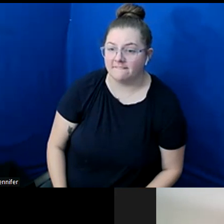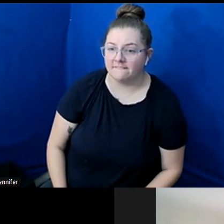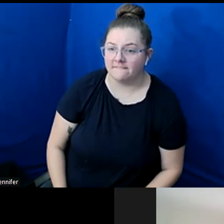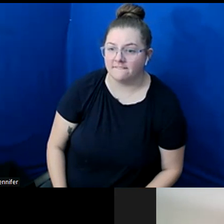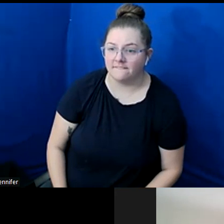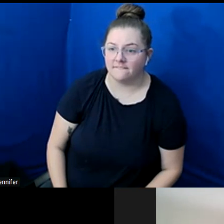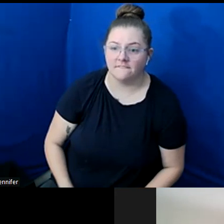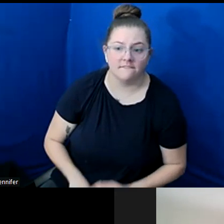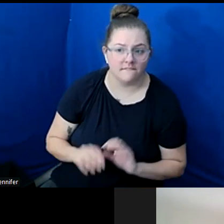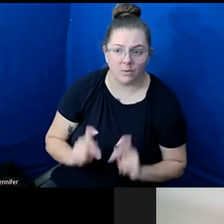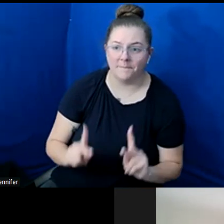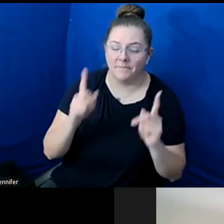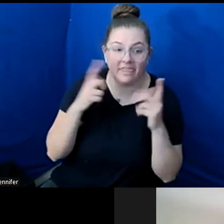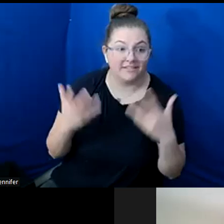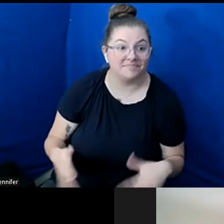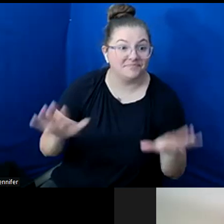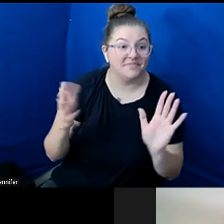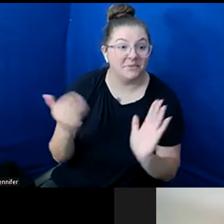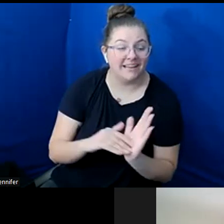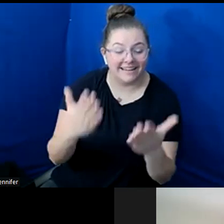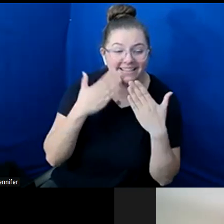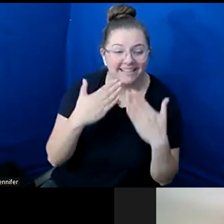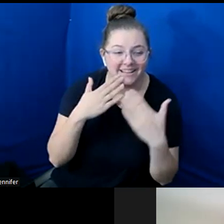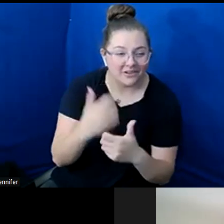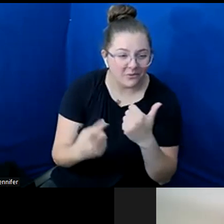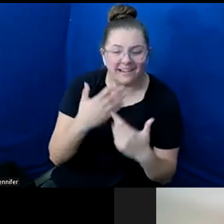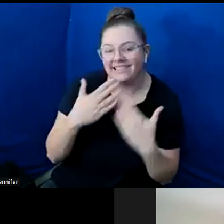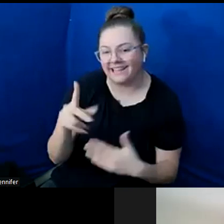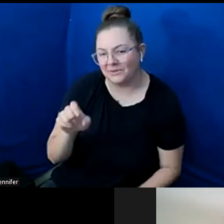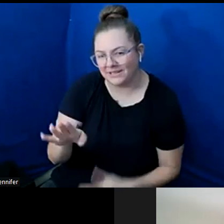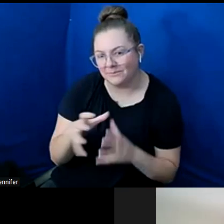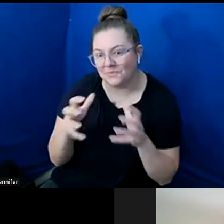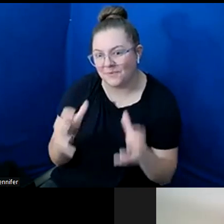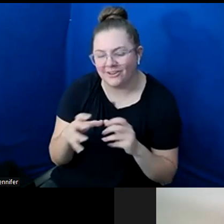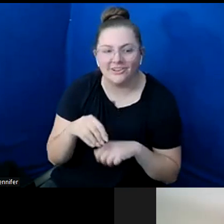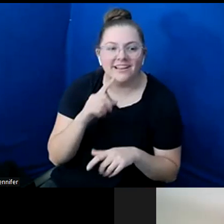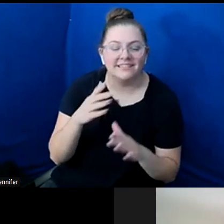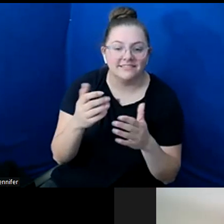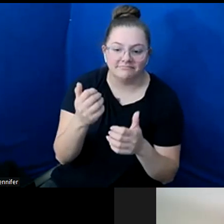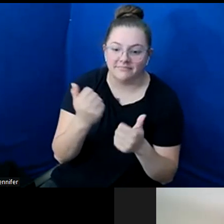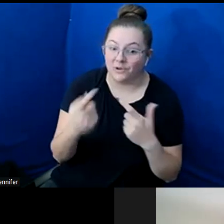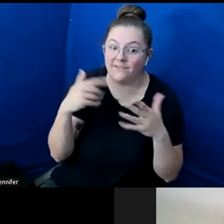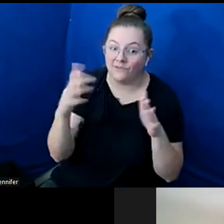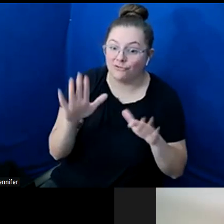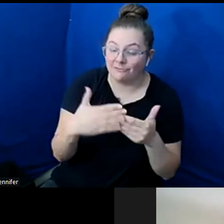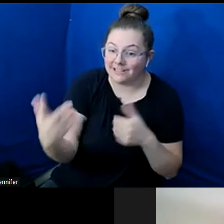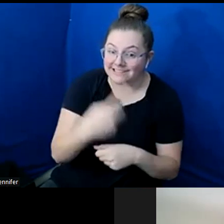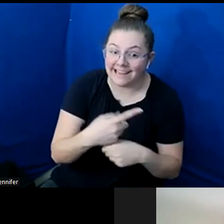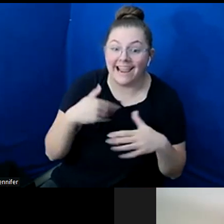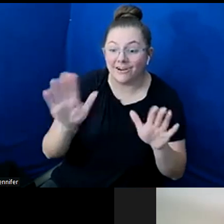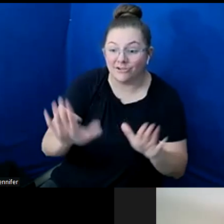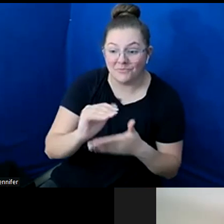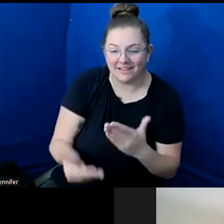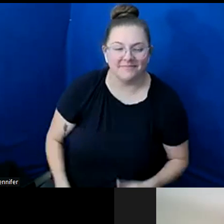Nope, it looks like we're good. So once again, thank you, everyone. Thanks, Deb, so much. And everyone have a great rest of your day and a great weekend.